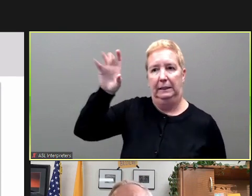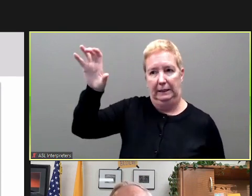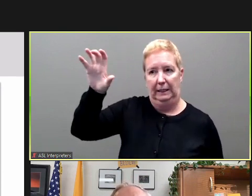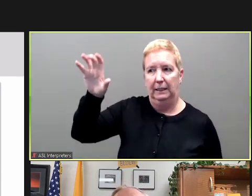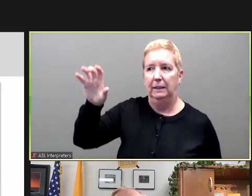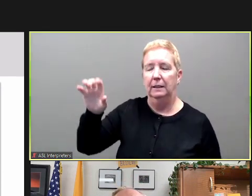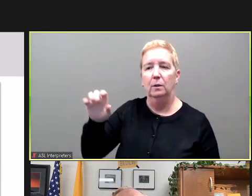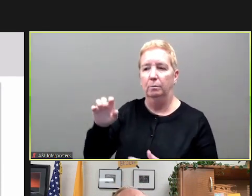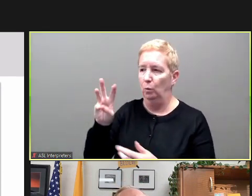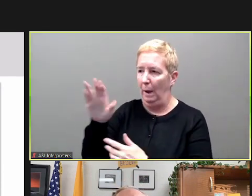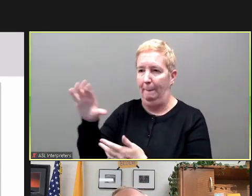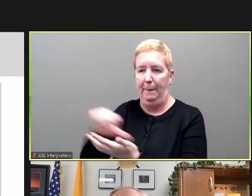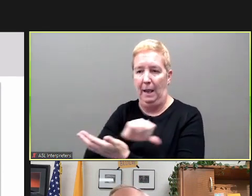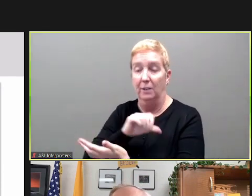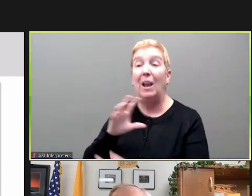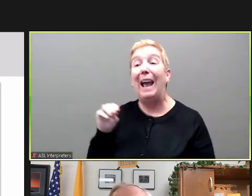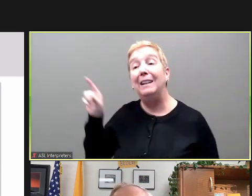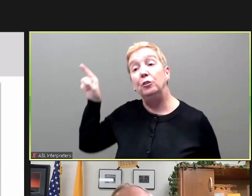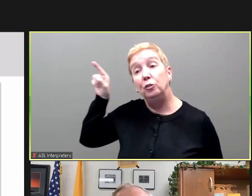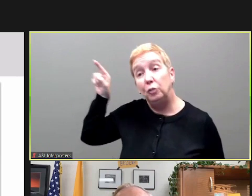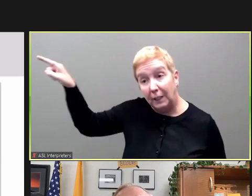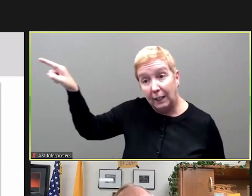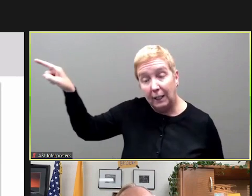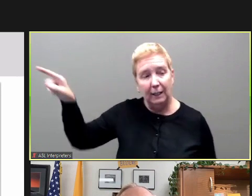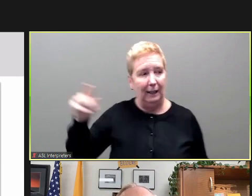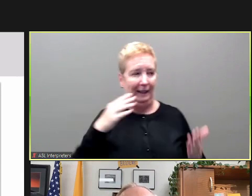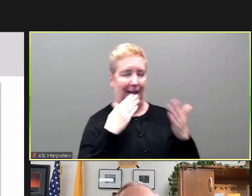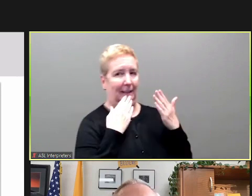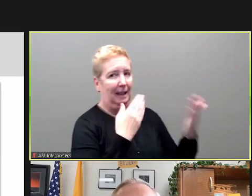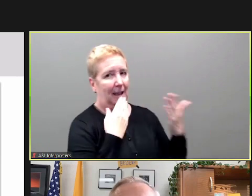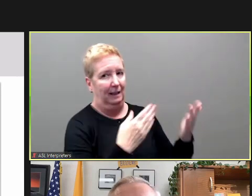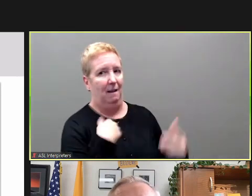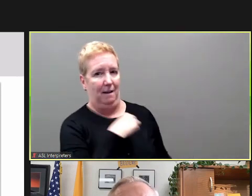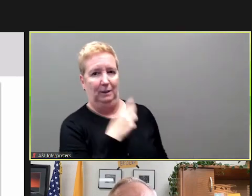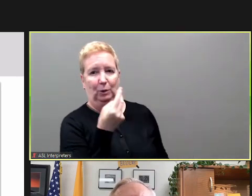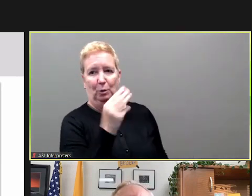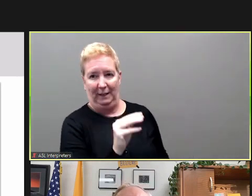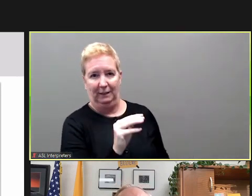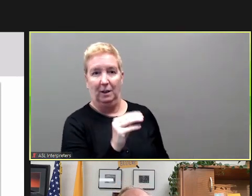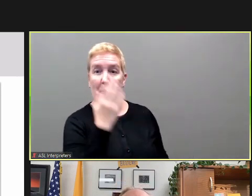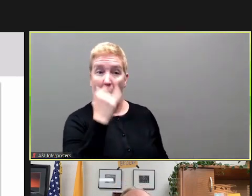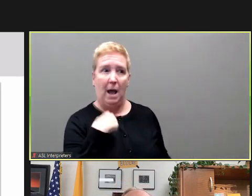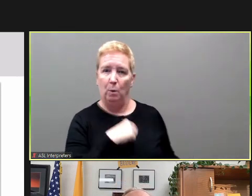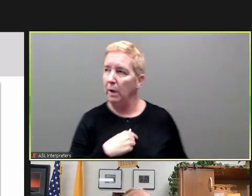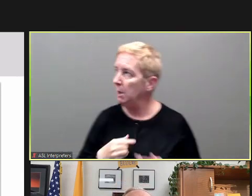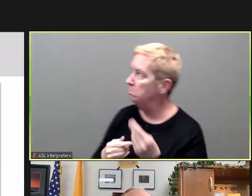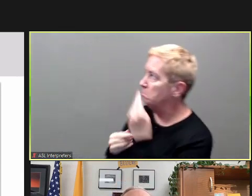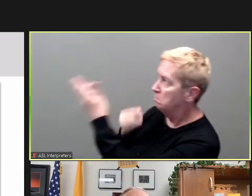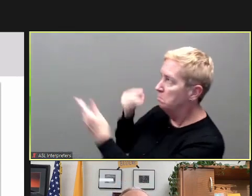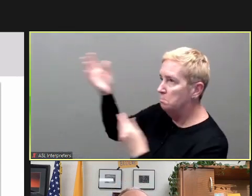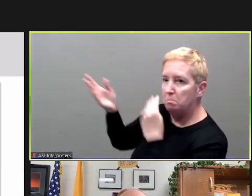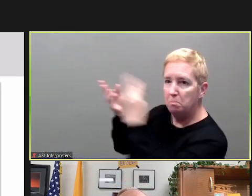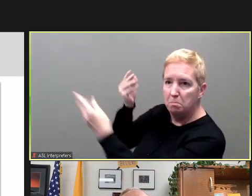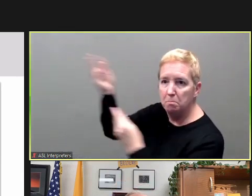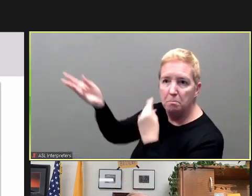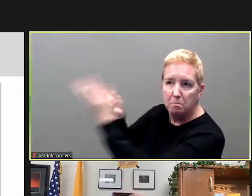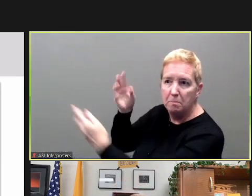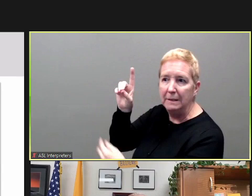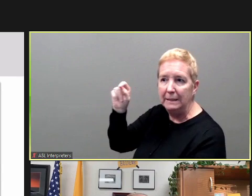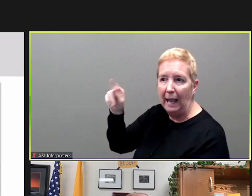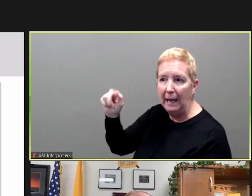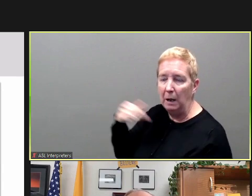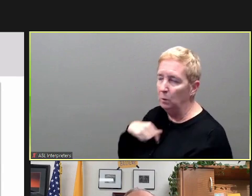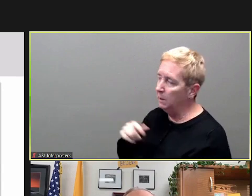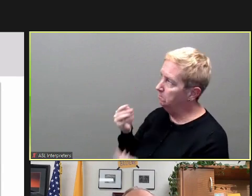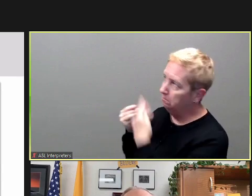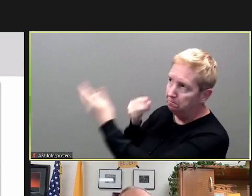for being one of the most consistent and reliable data submitters to the CDC. And so now when we point